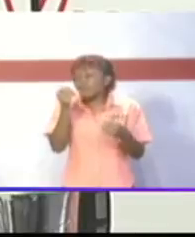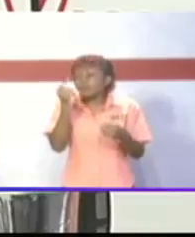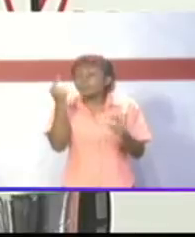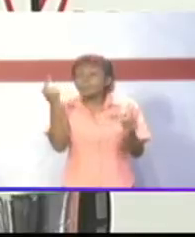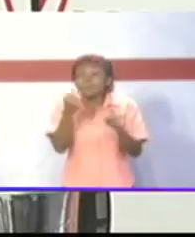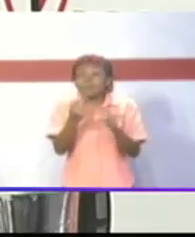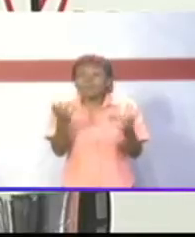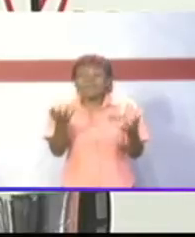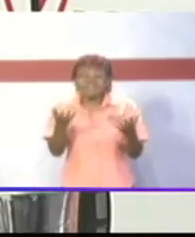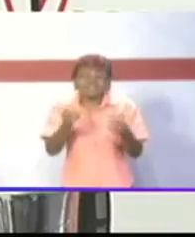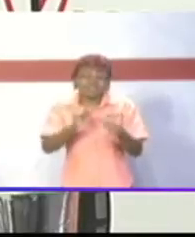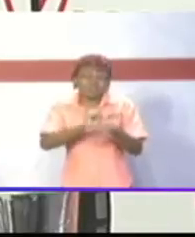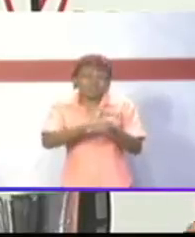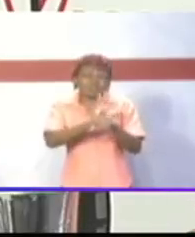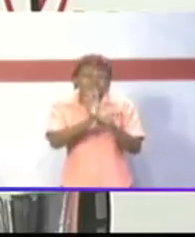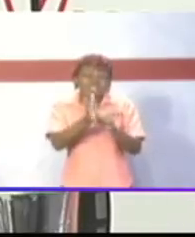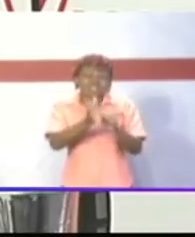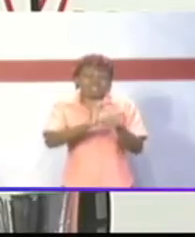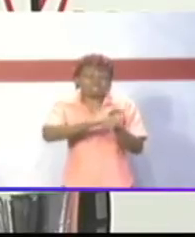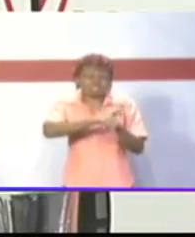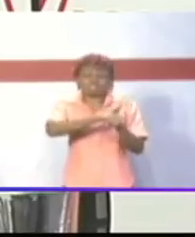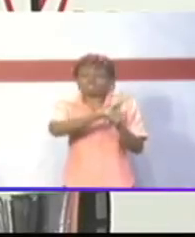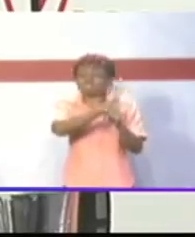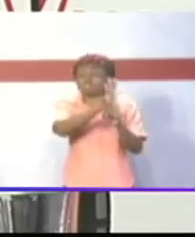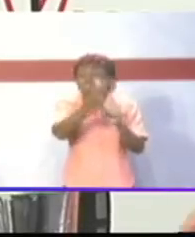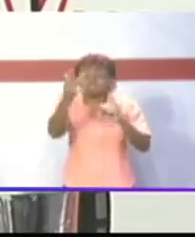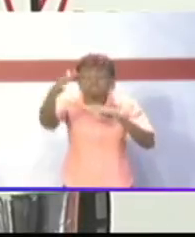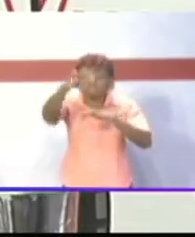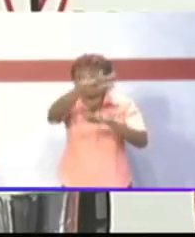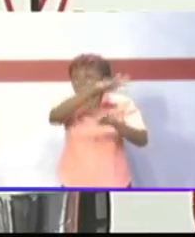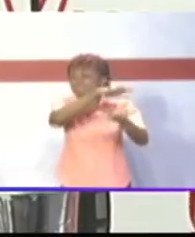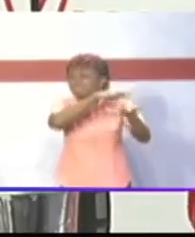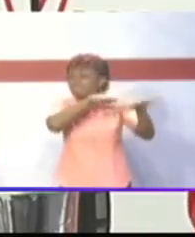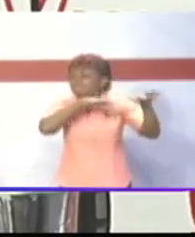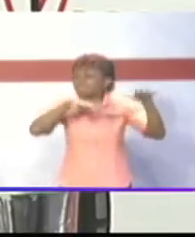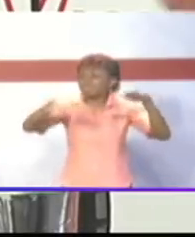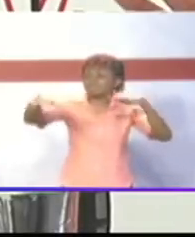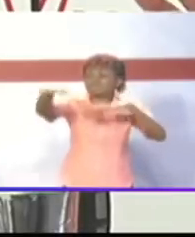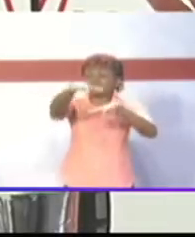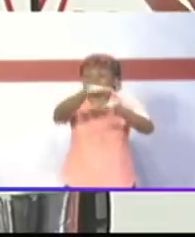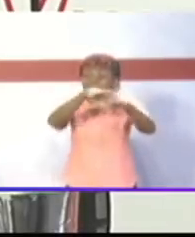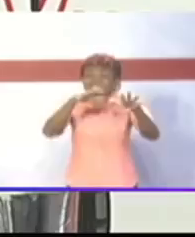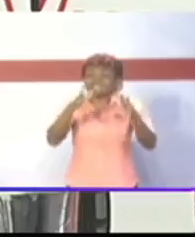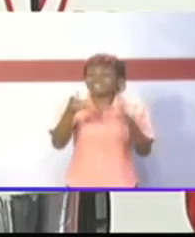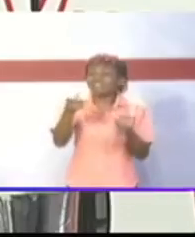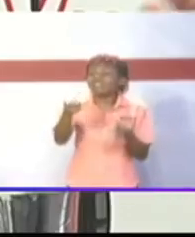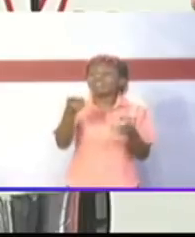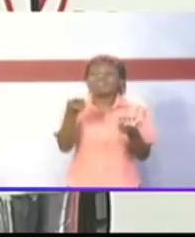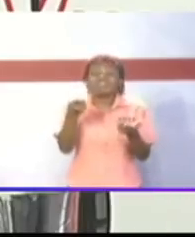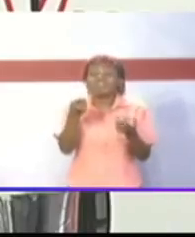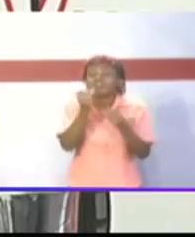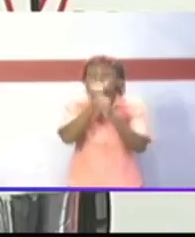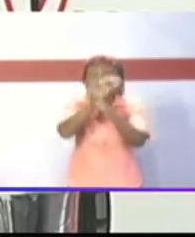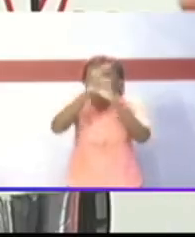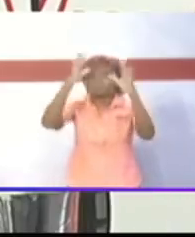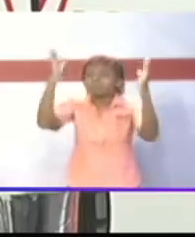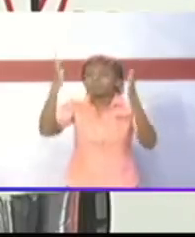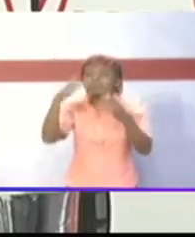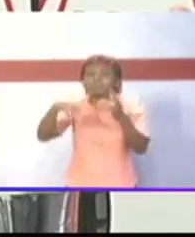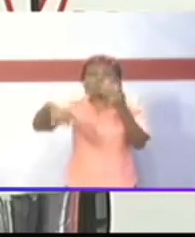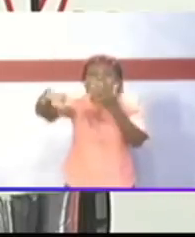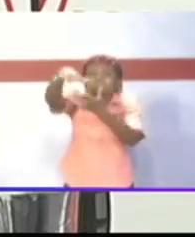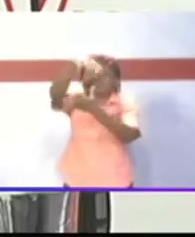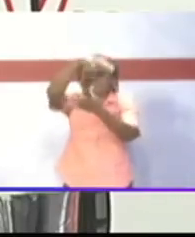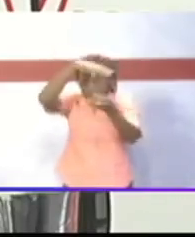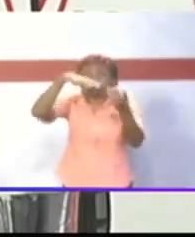care guidelines are applicable. Pretend that COVID is all around you, on everybody, on every